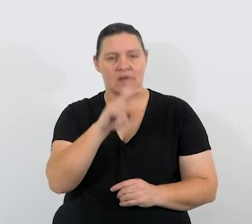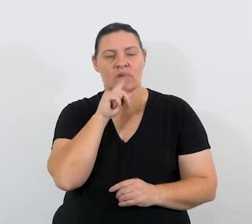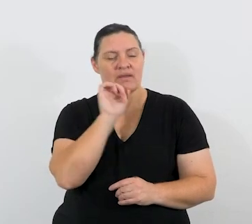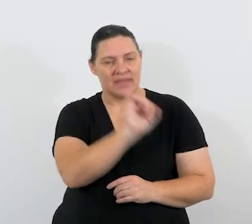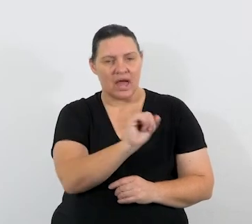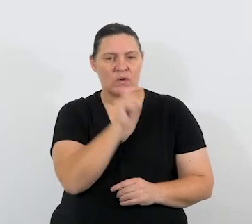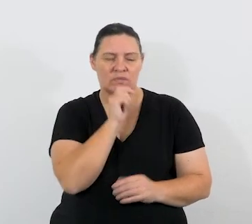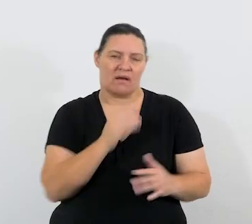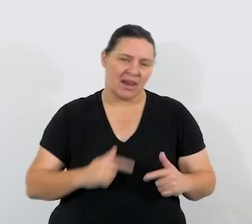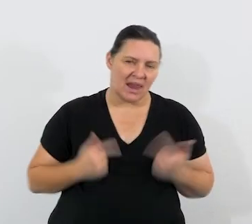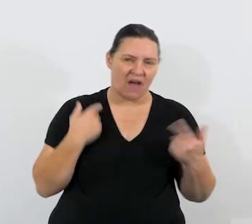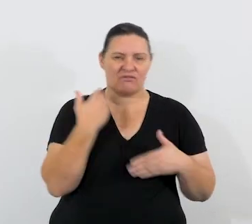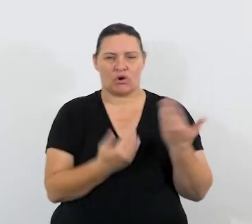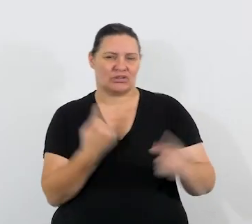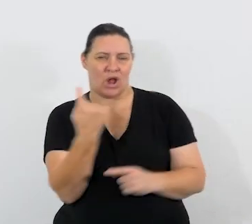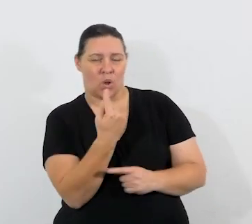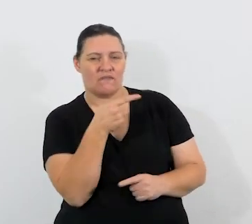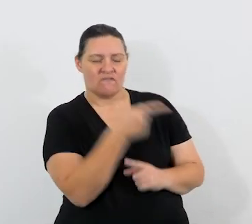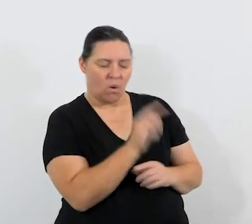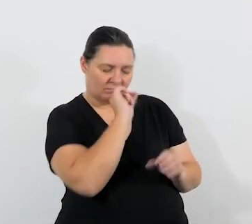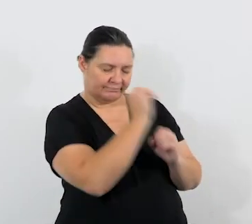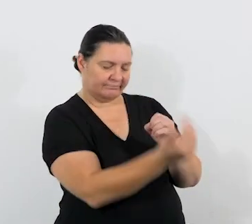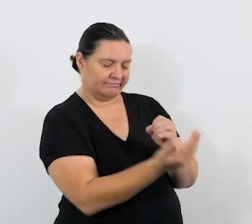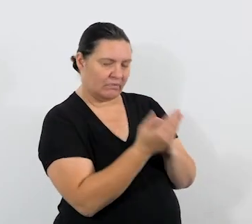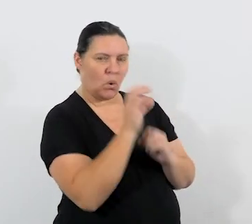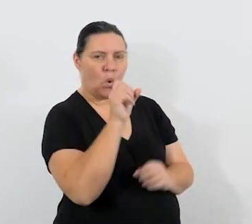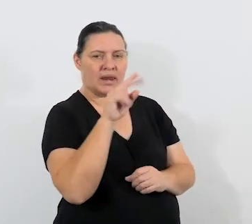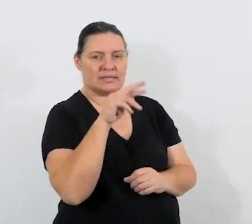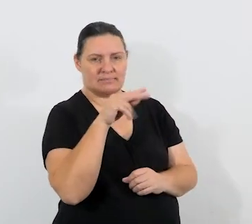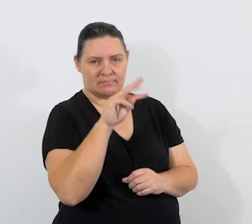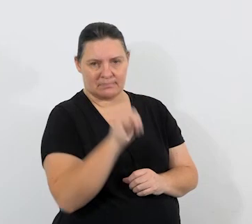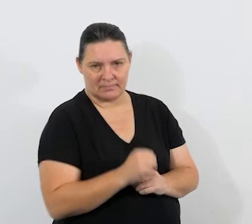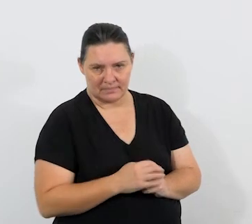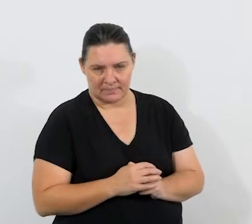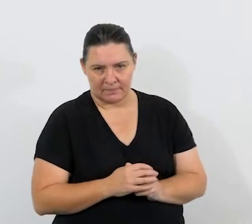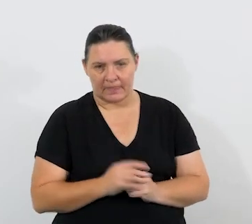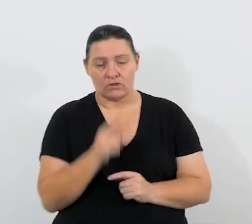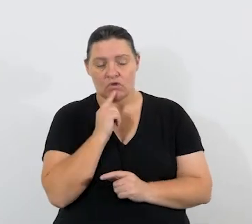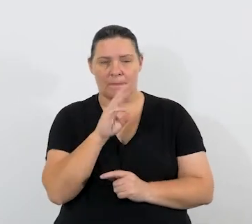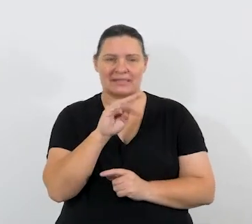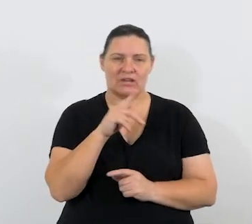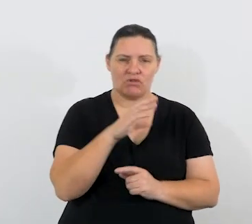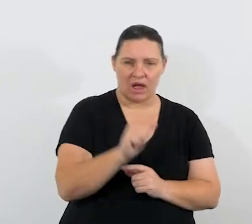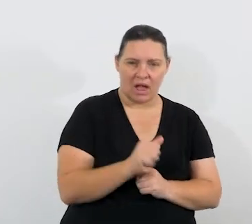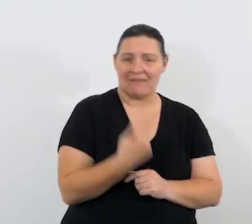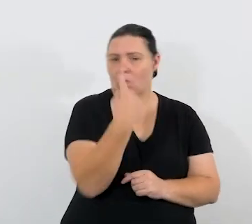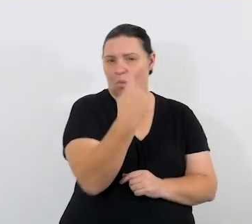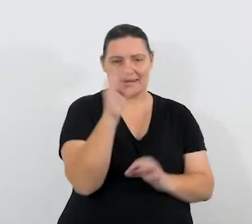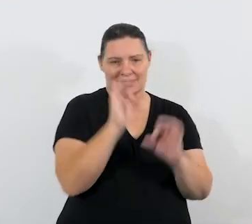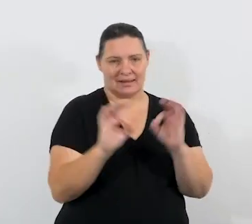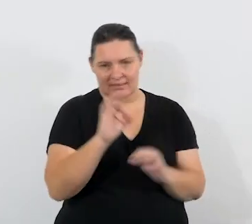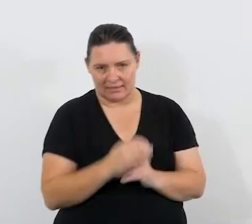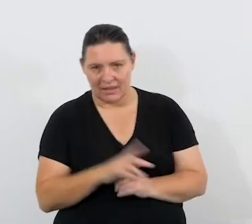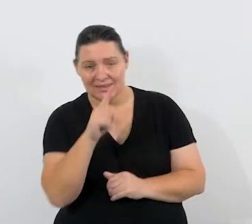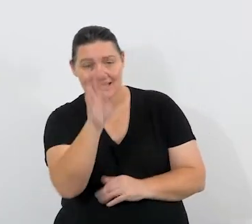perform all the life processes for that microscopic organism. So basically, bacteria have only one